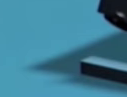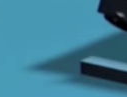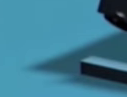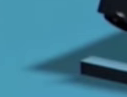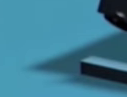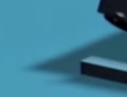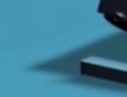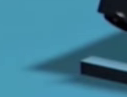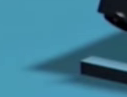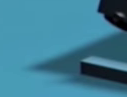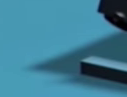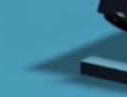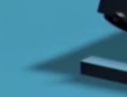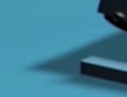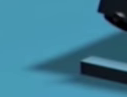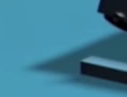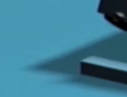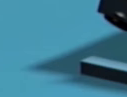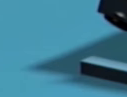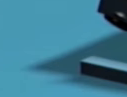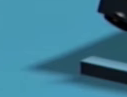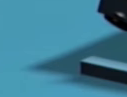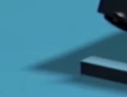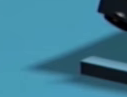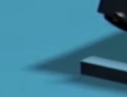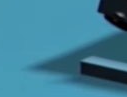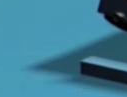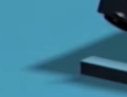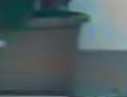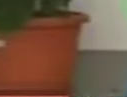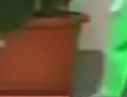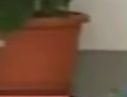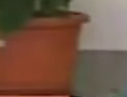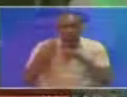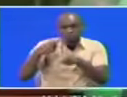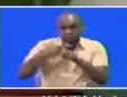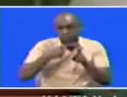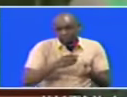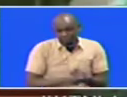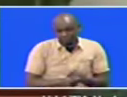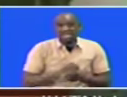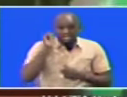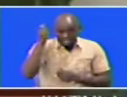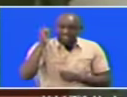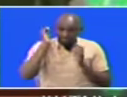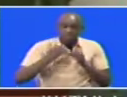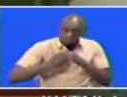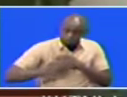the time the smoke settled, tens of soldiers had lost their lives. Kenya will move